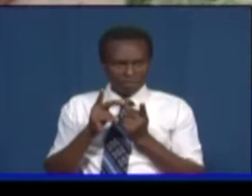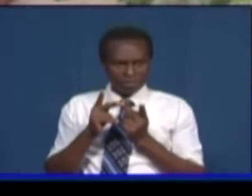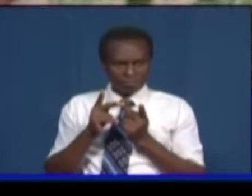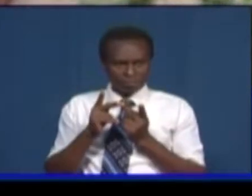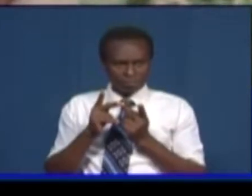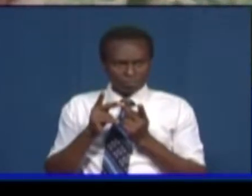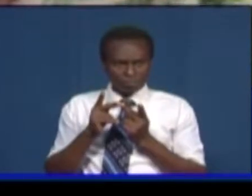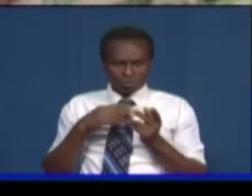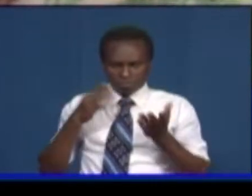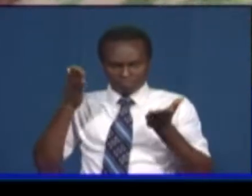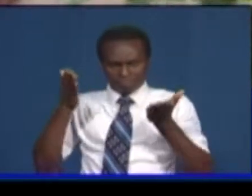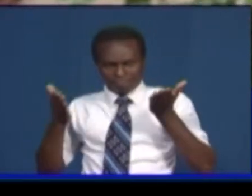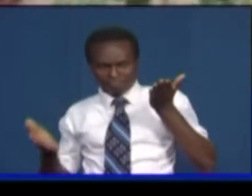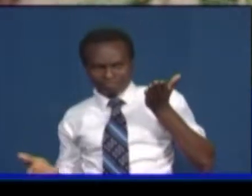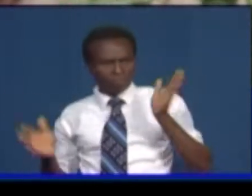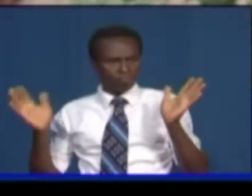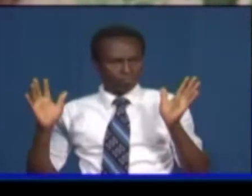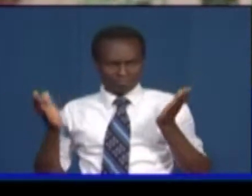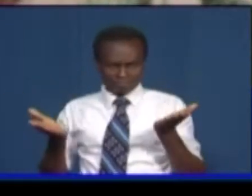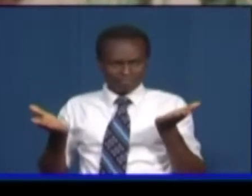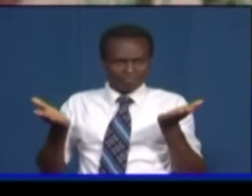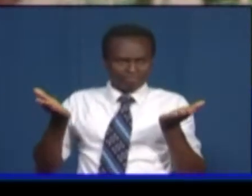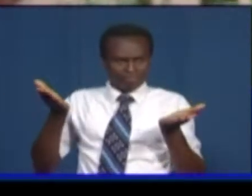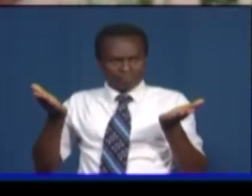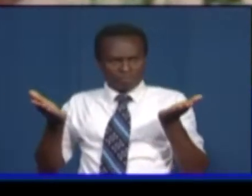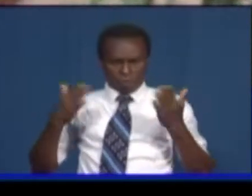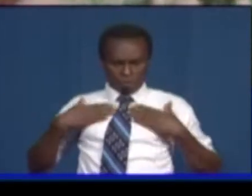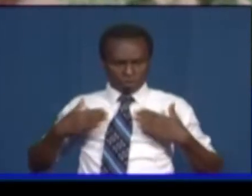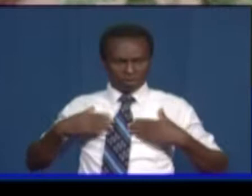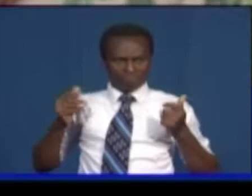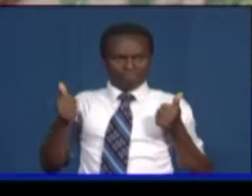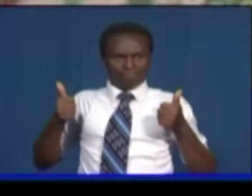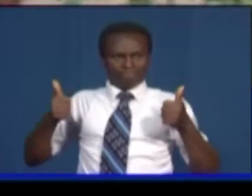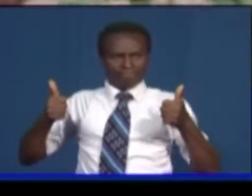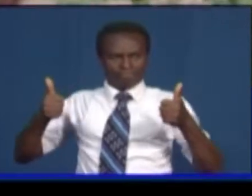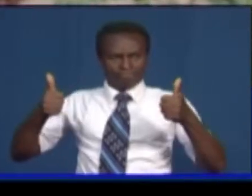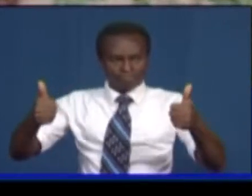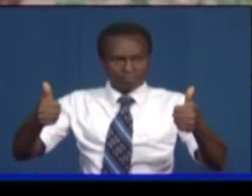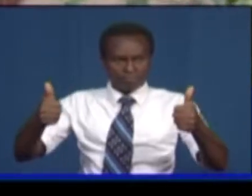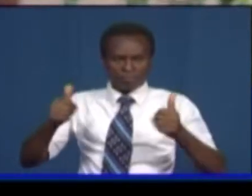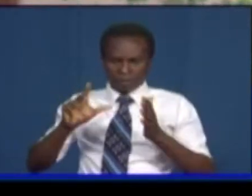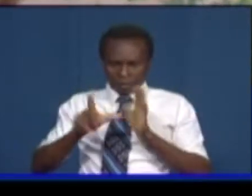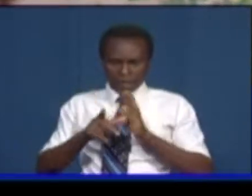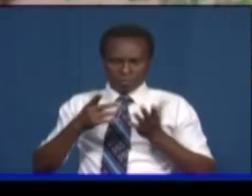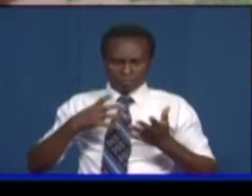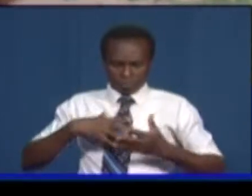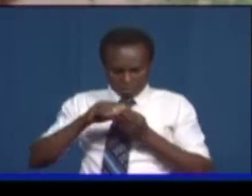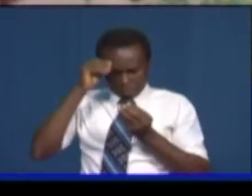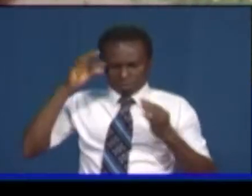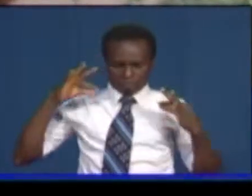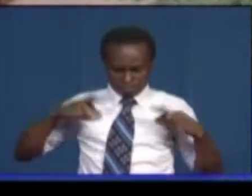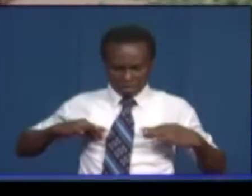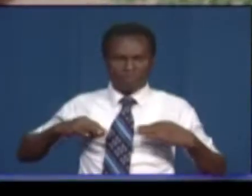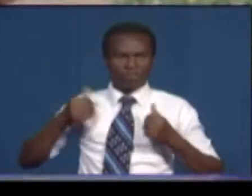something. You need to keep it in moderation. You need to be able to exercise frequently and in moderation in order to keep a healthy